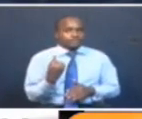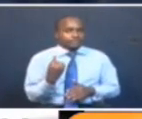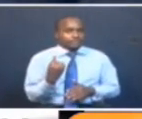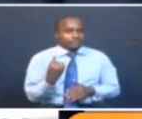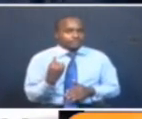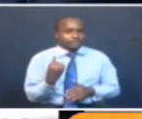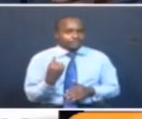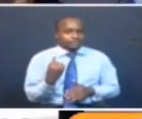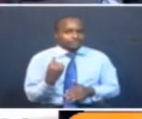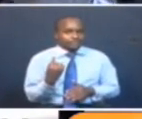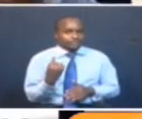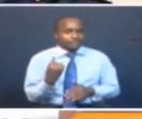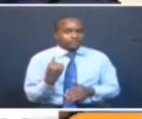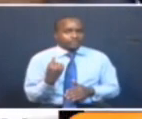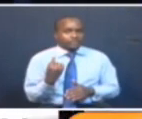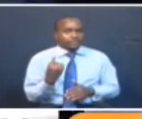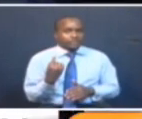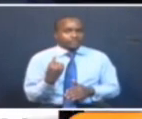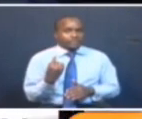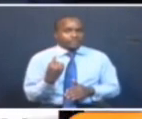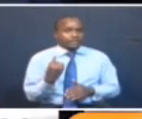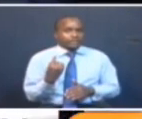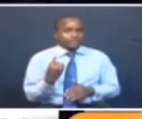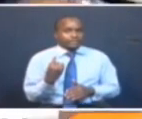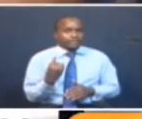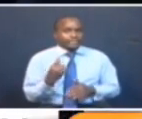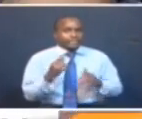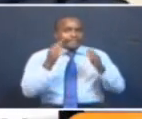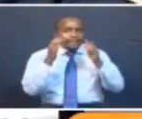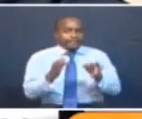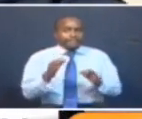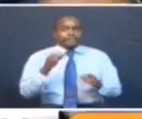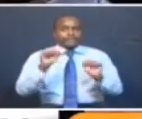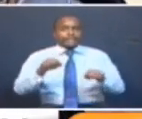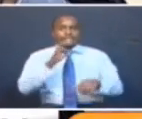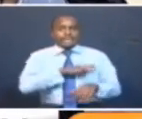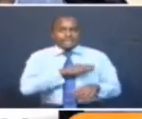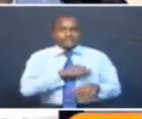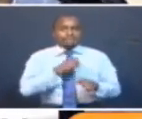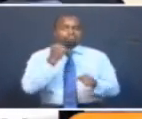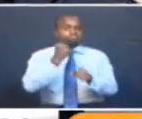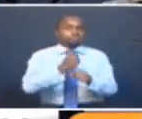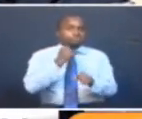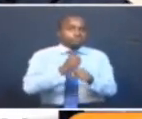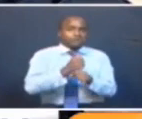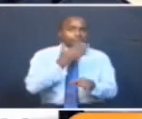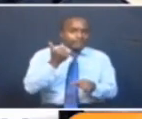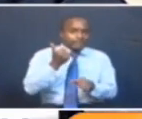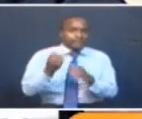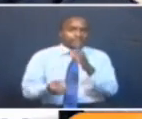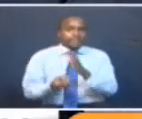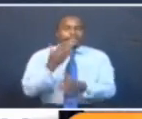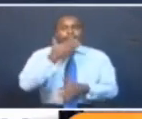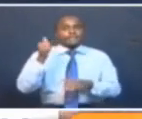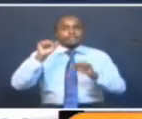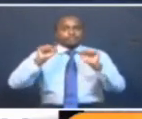If I can earn, I can do a better job, I can create a better